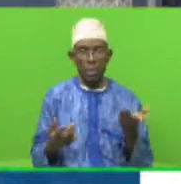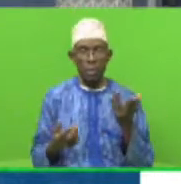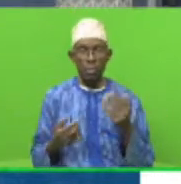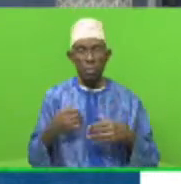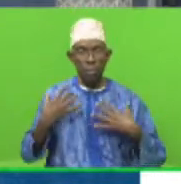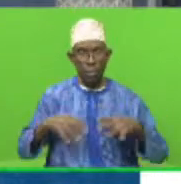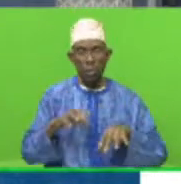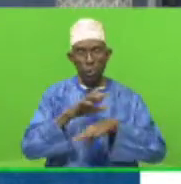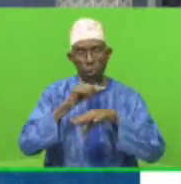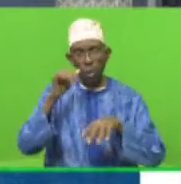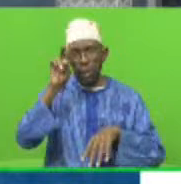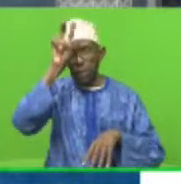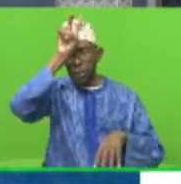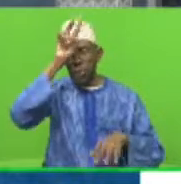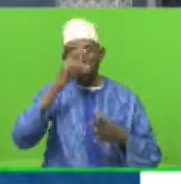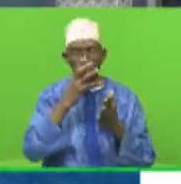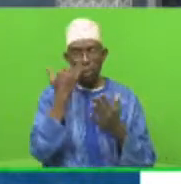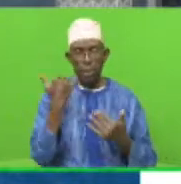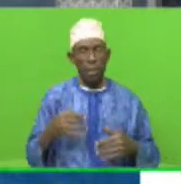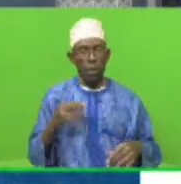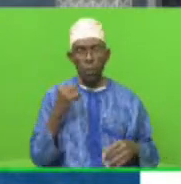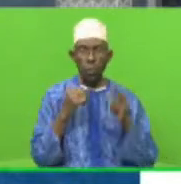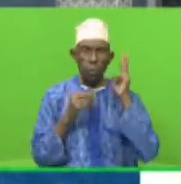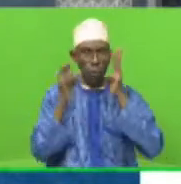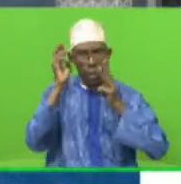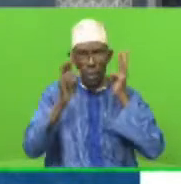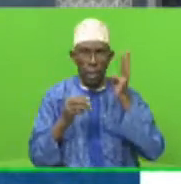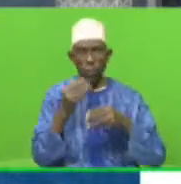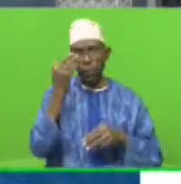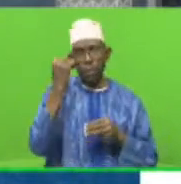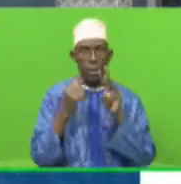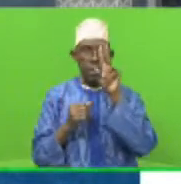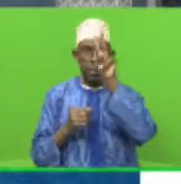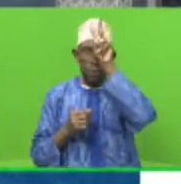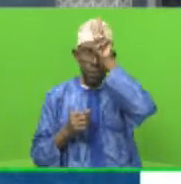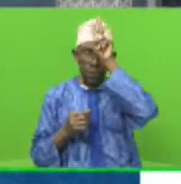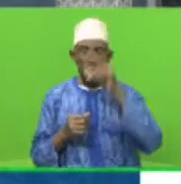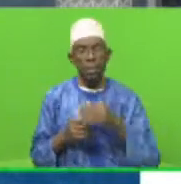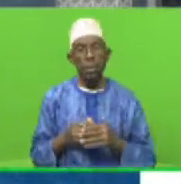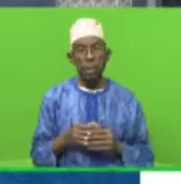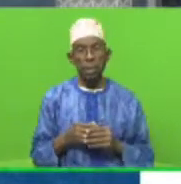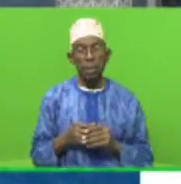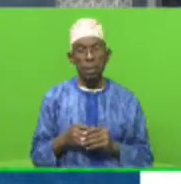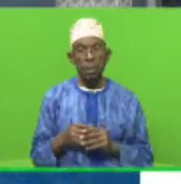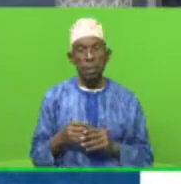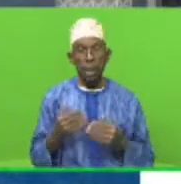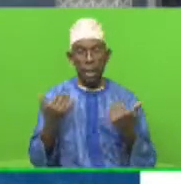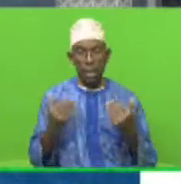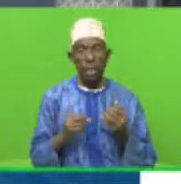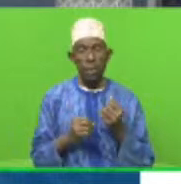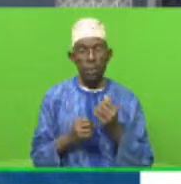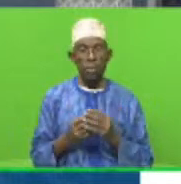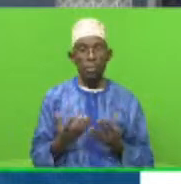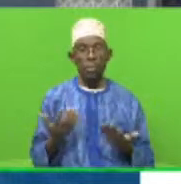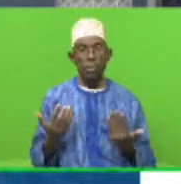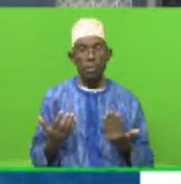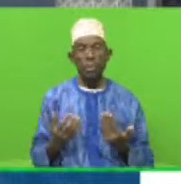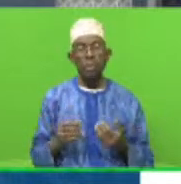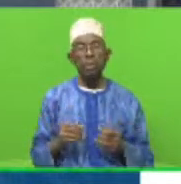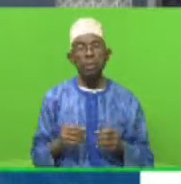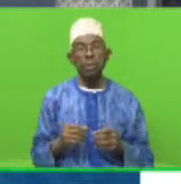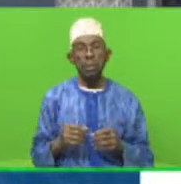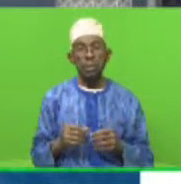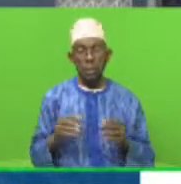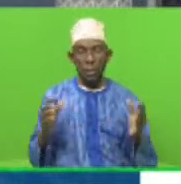you calling somebody a goat? I used to wonder, what is this goat? Until, you know, of course, now I Googled, okay,